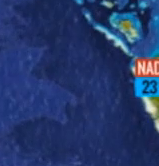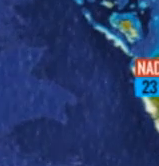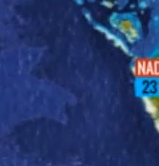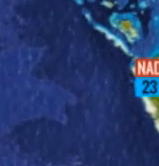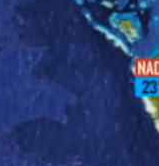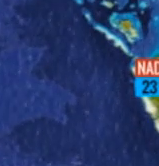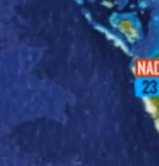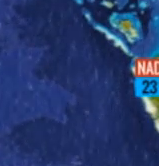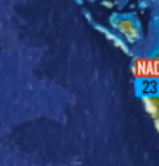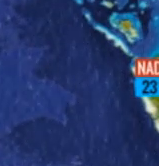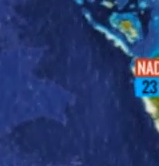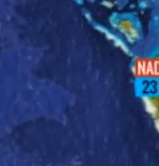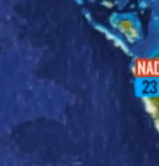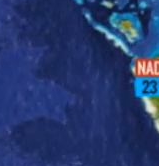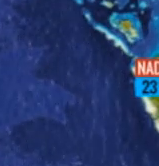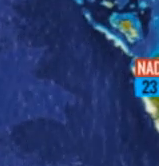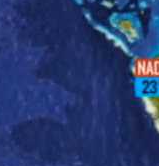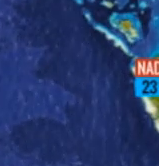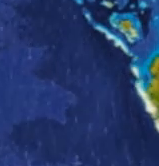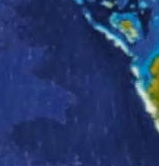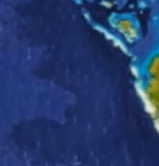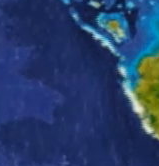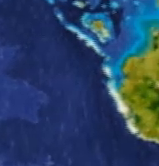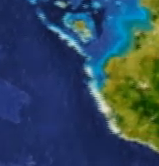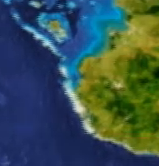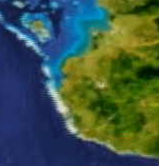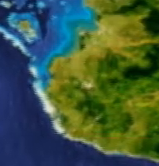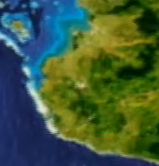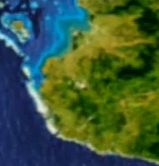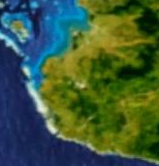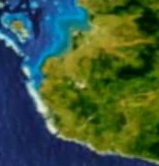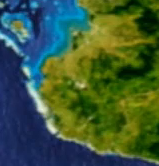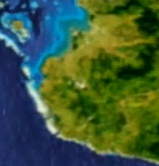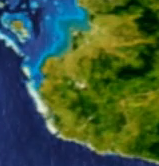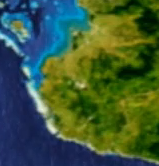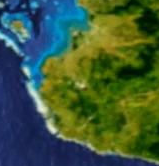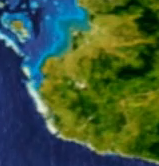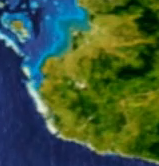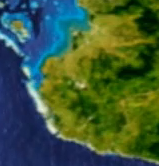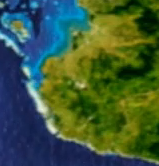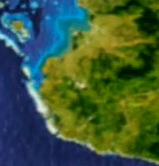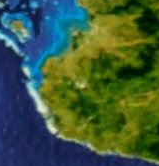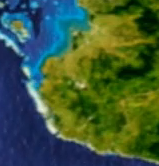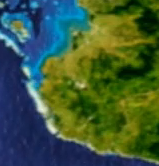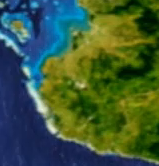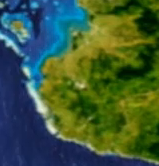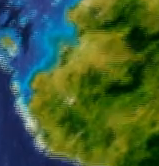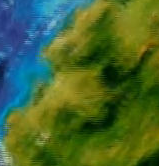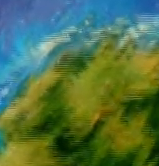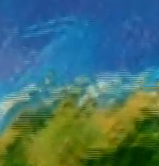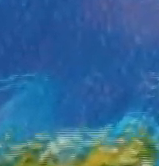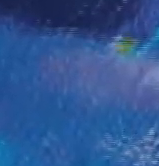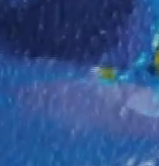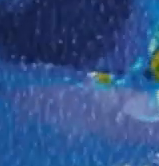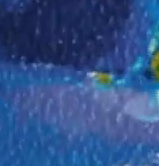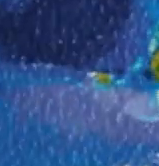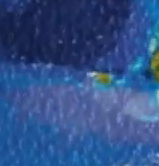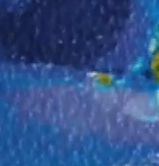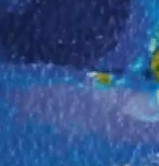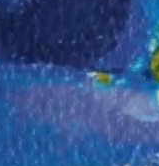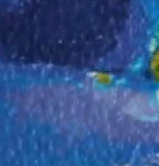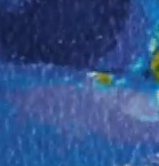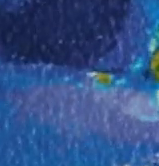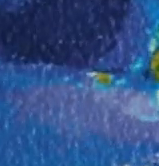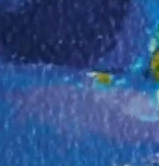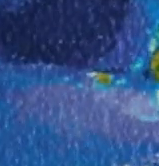be some showers later tonight. From Pacific Harbour to Suva, expect similar conditions. And in the north, no major change